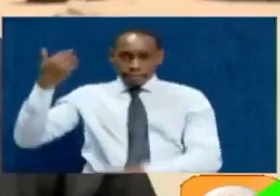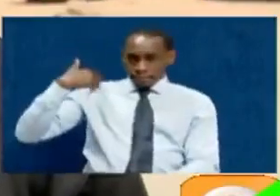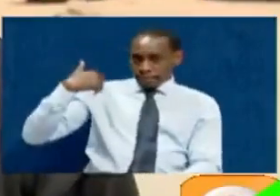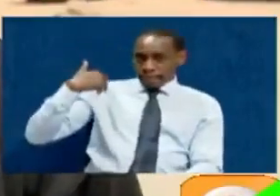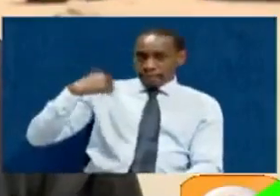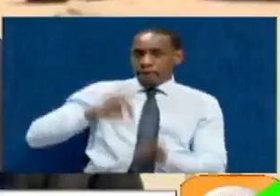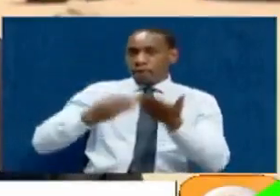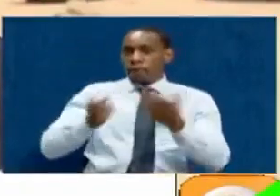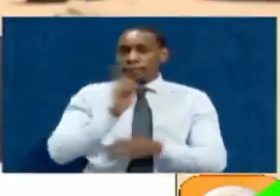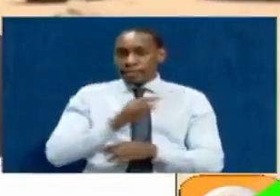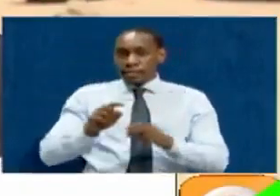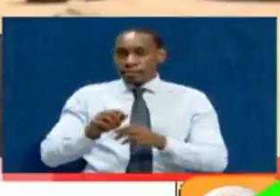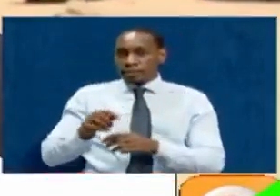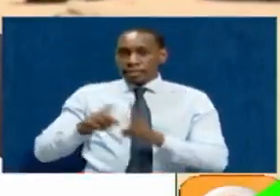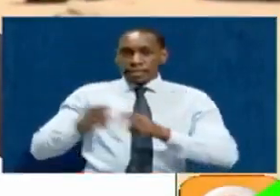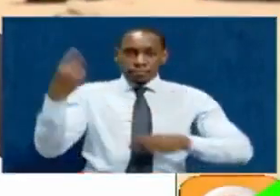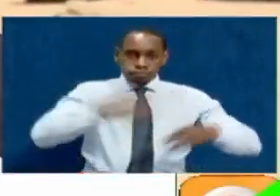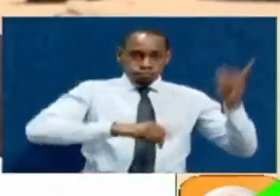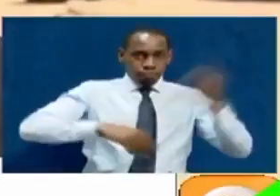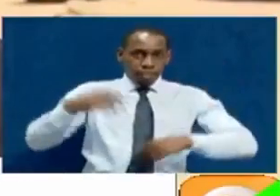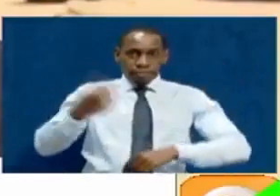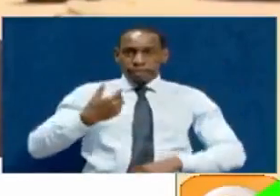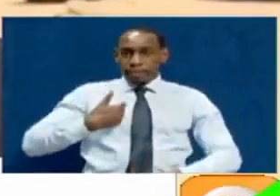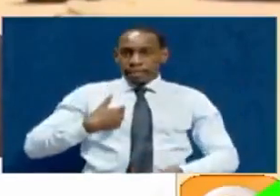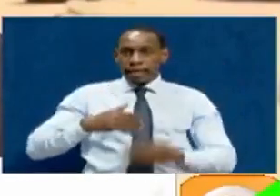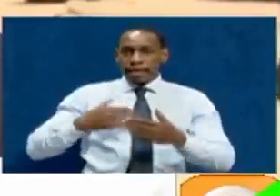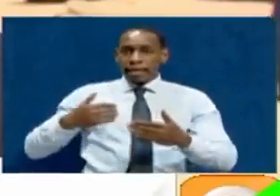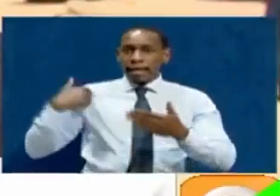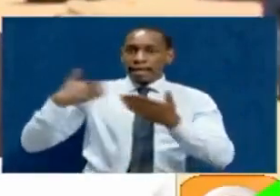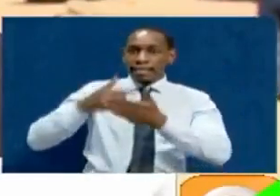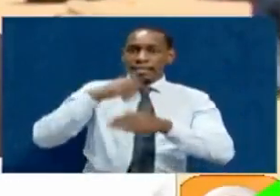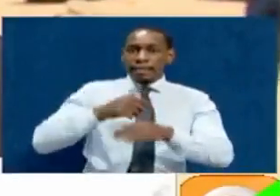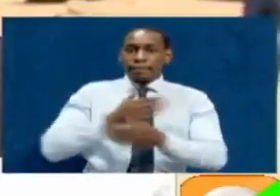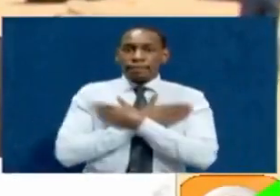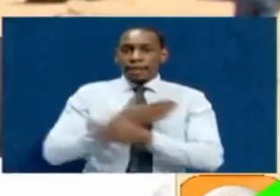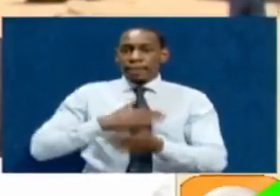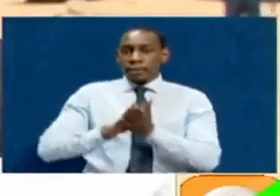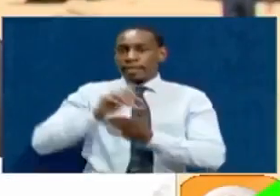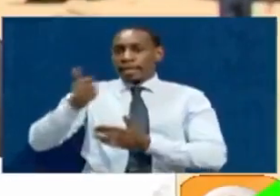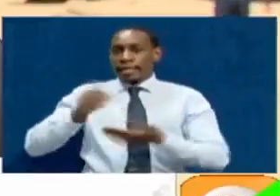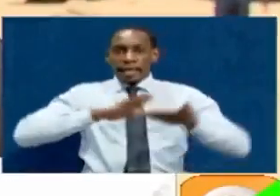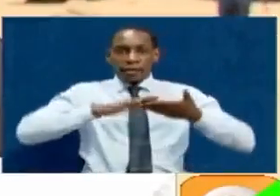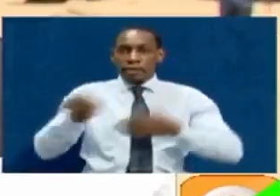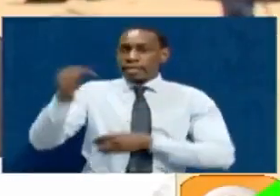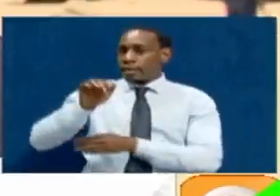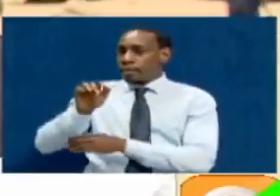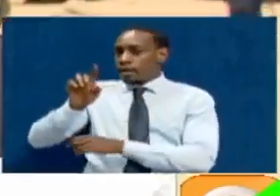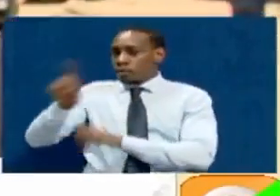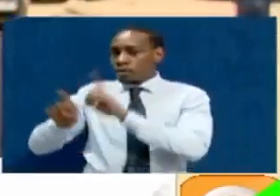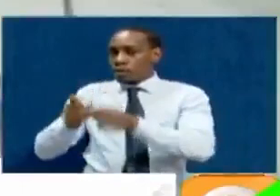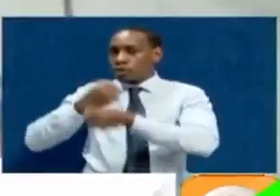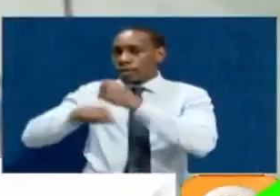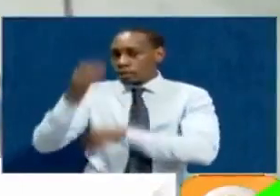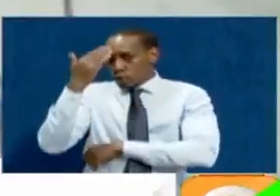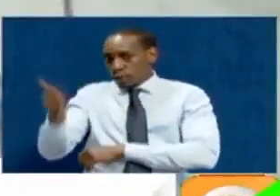mabega, nikaanguka chini. They started beating me up until my colleague who was driving the next truck following me came to ask them what they